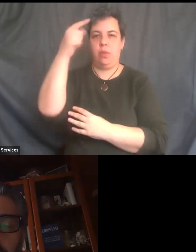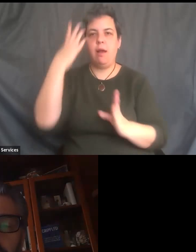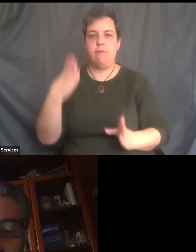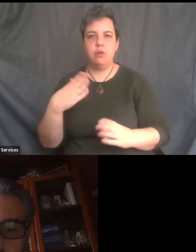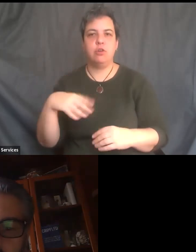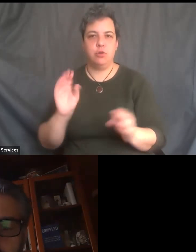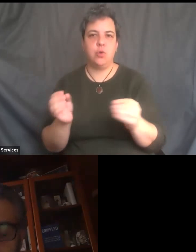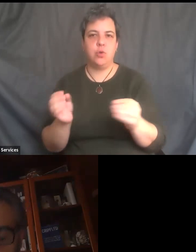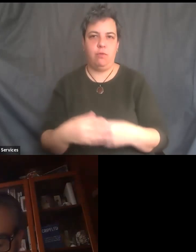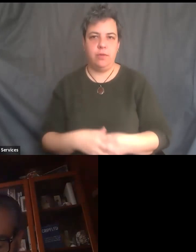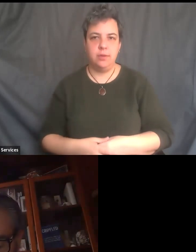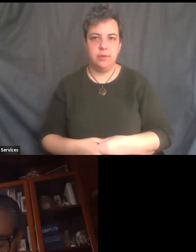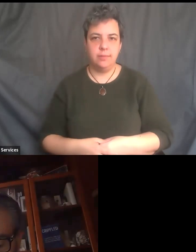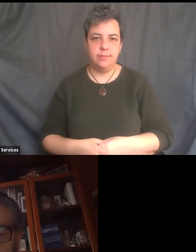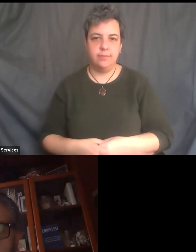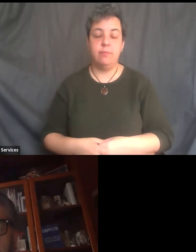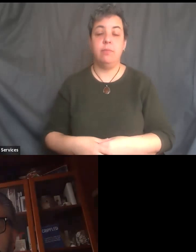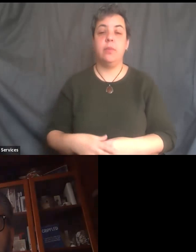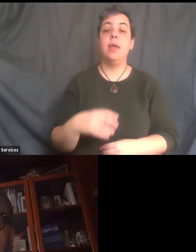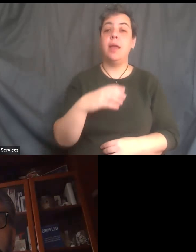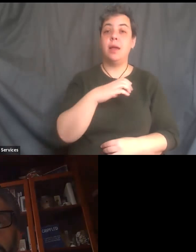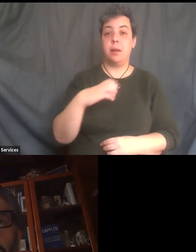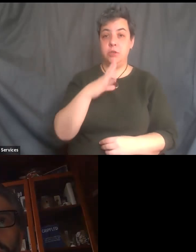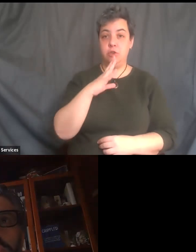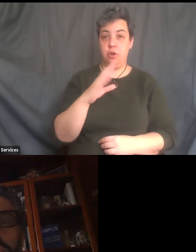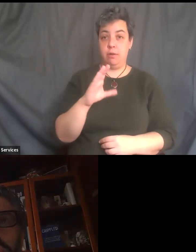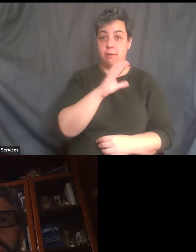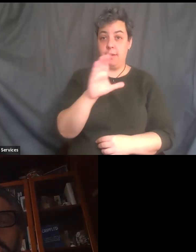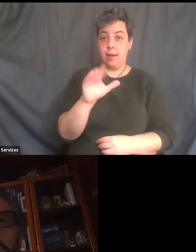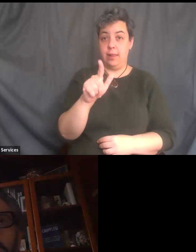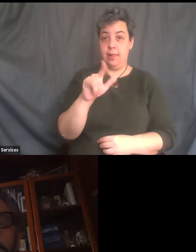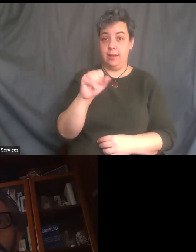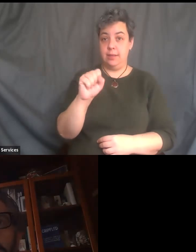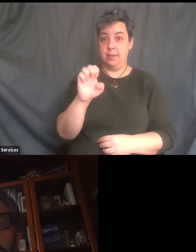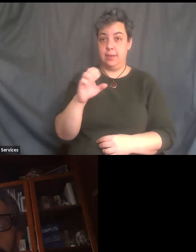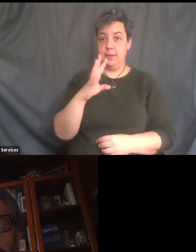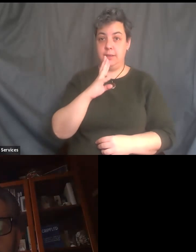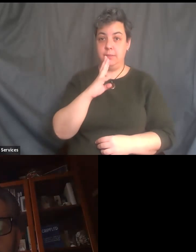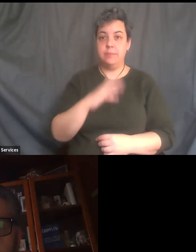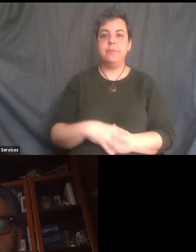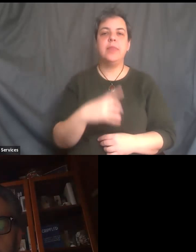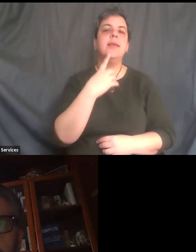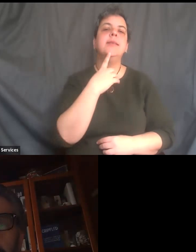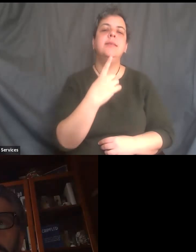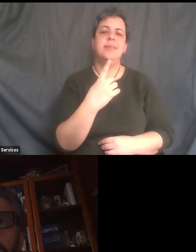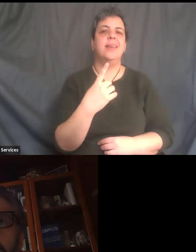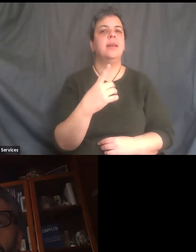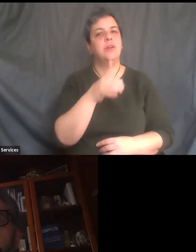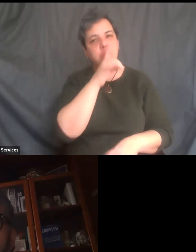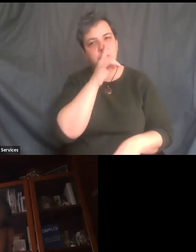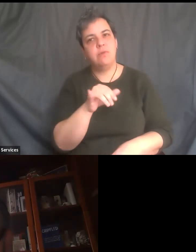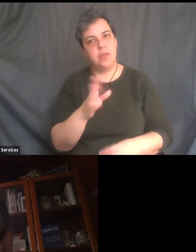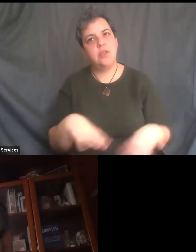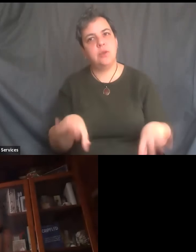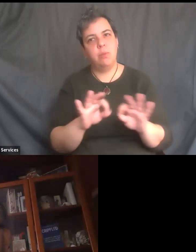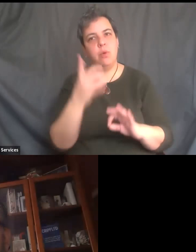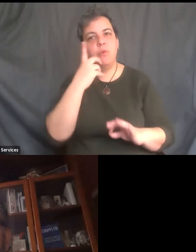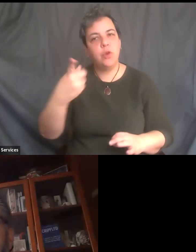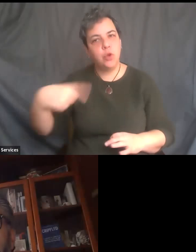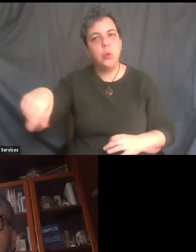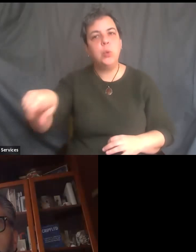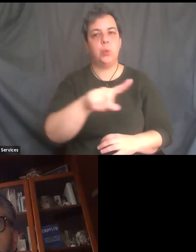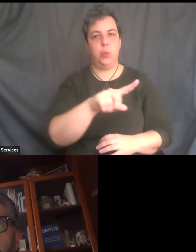It's important. This is Commissioner Calise. It's really important for you to advocate. We are doing our